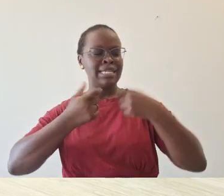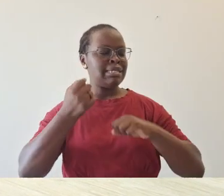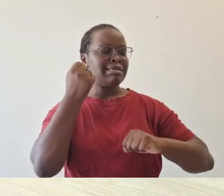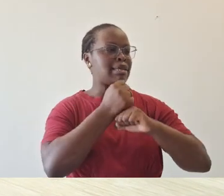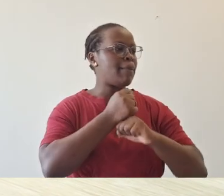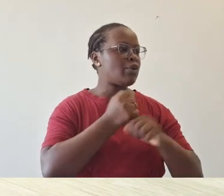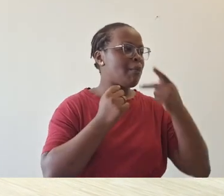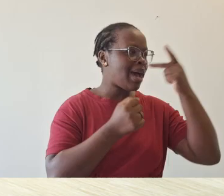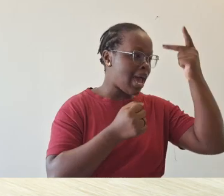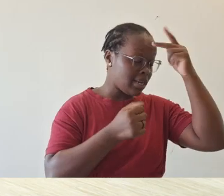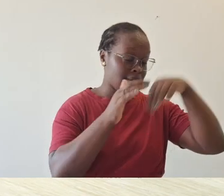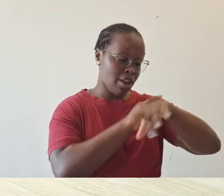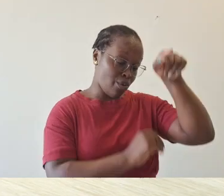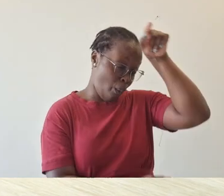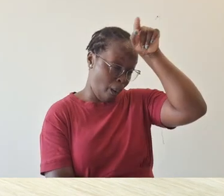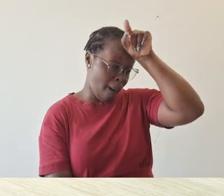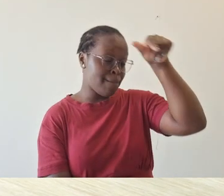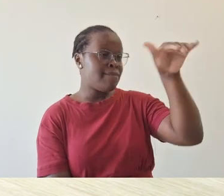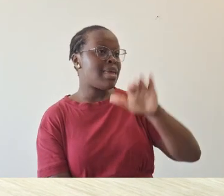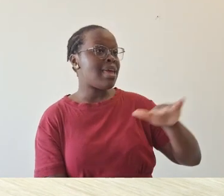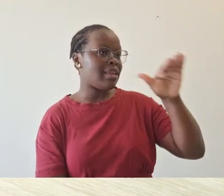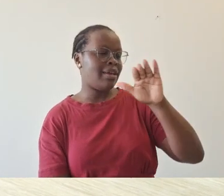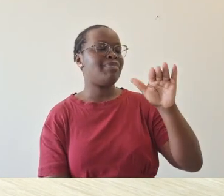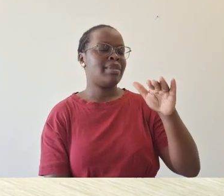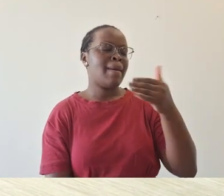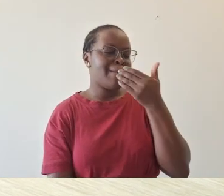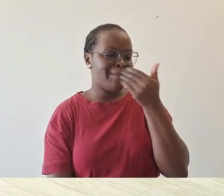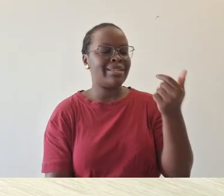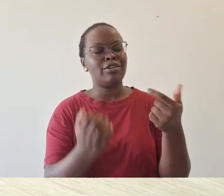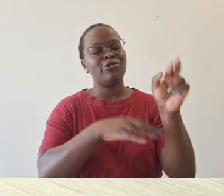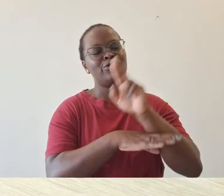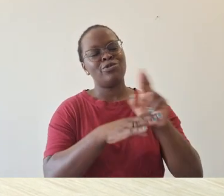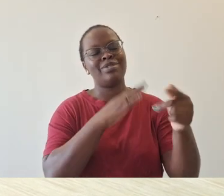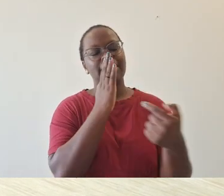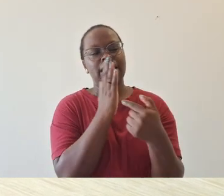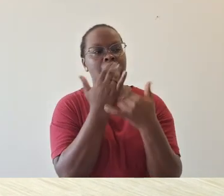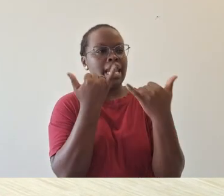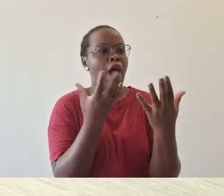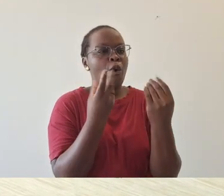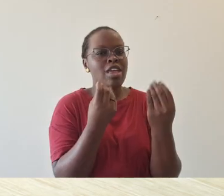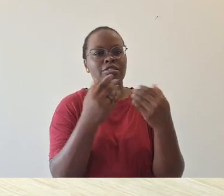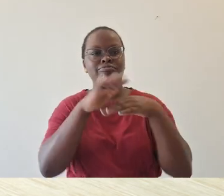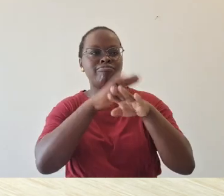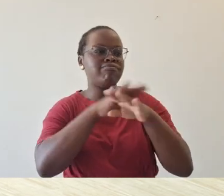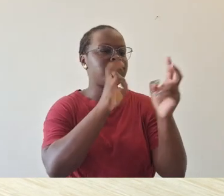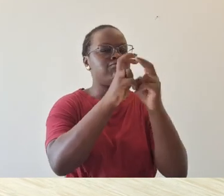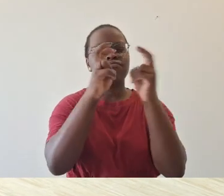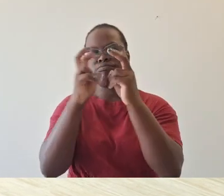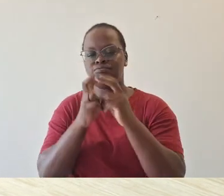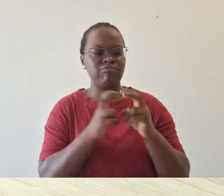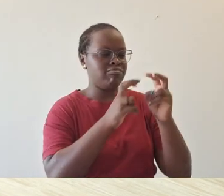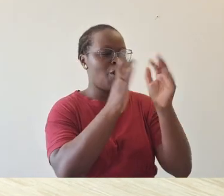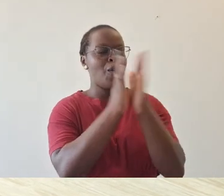to support parents in rural areas, low tech is the way to go. Yeah. And yeah, even though low tech is the